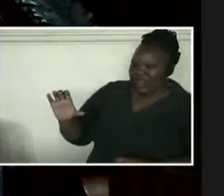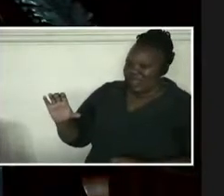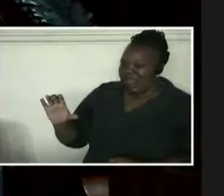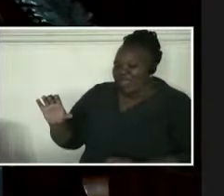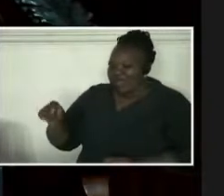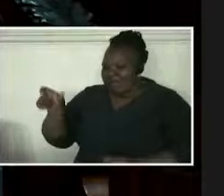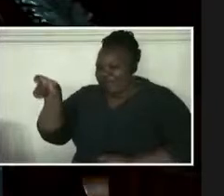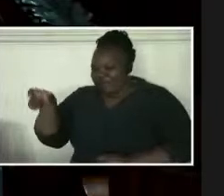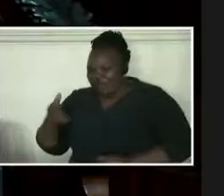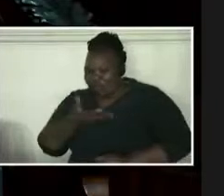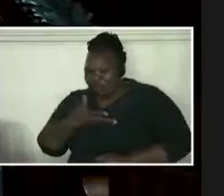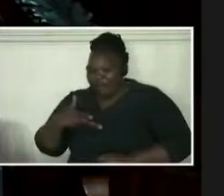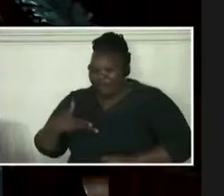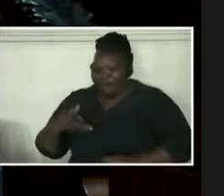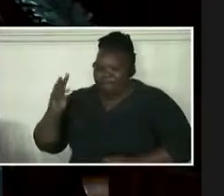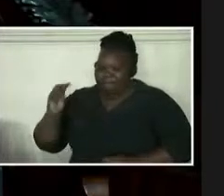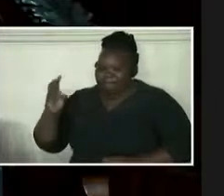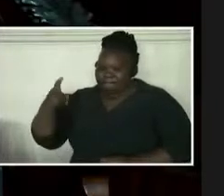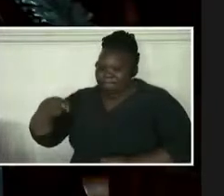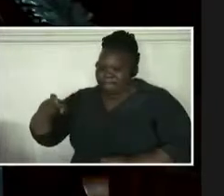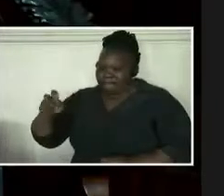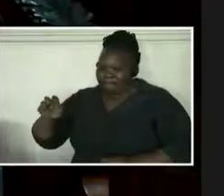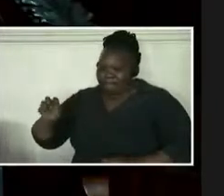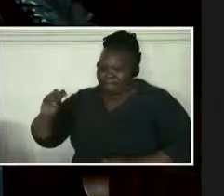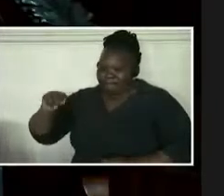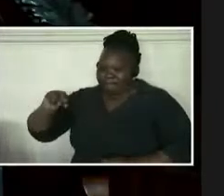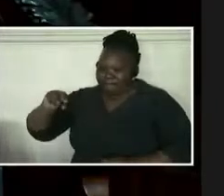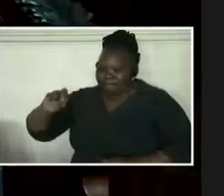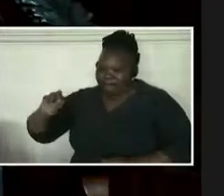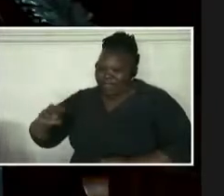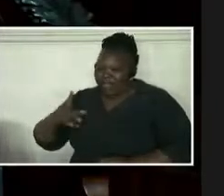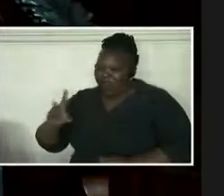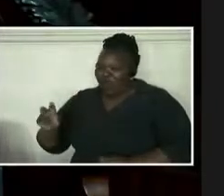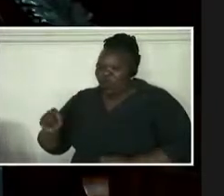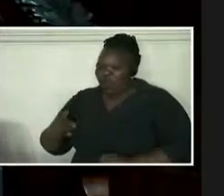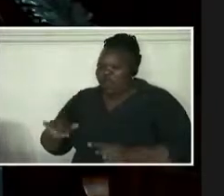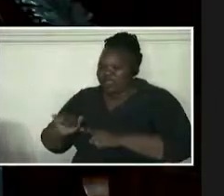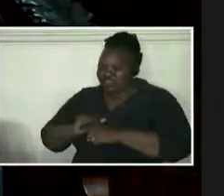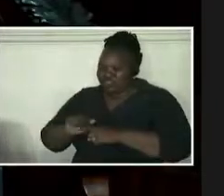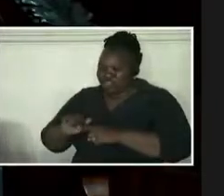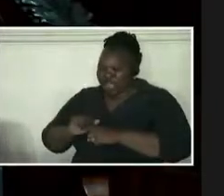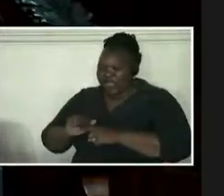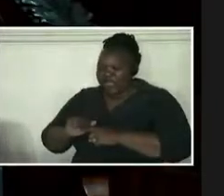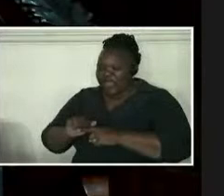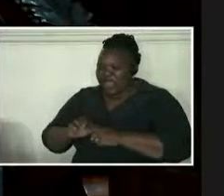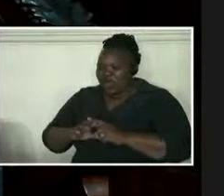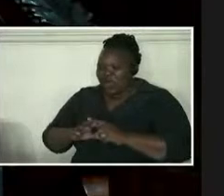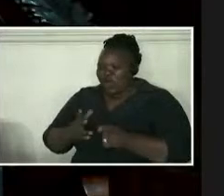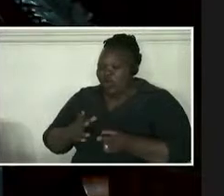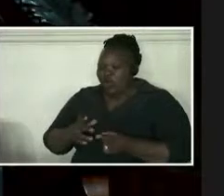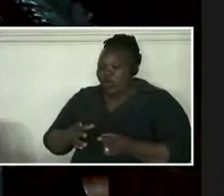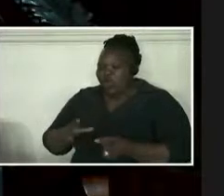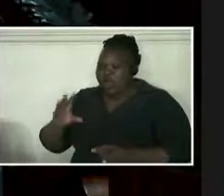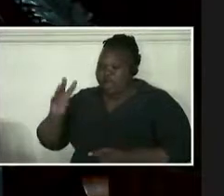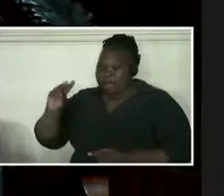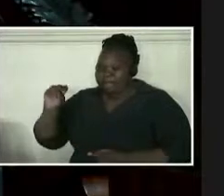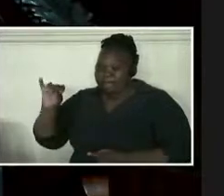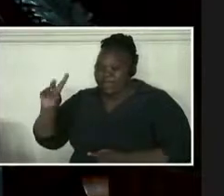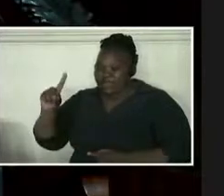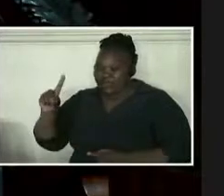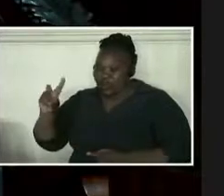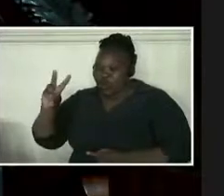icon umami was trained or was trained in midwifery at king edward and worked as a community leader